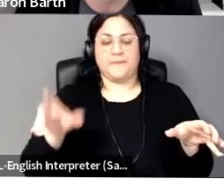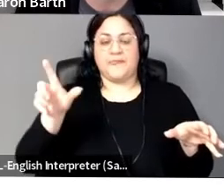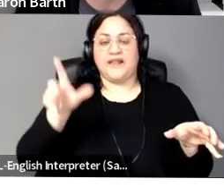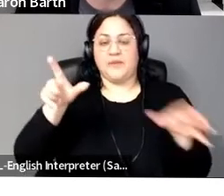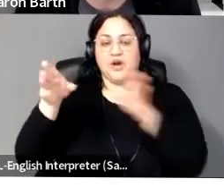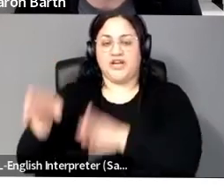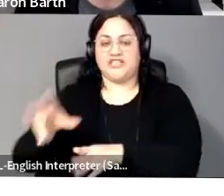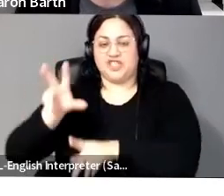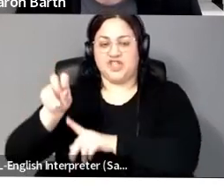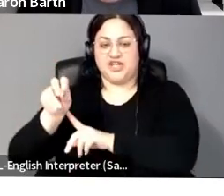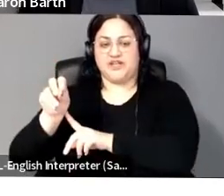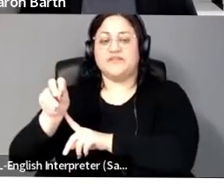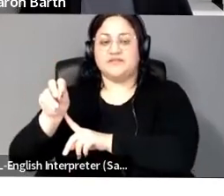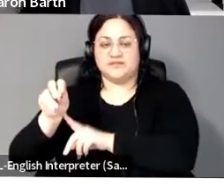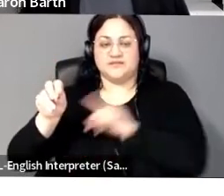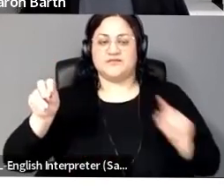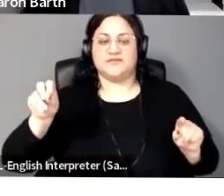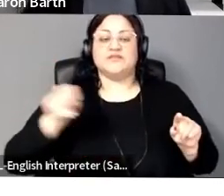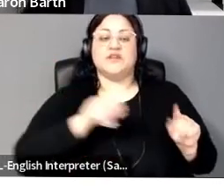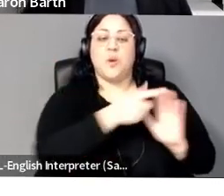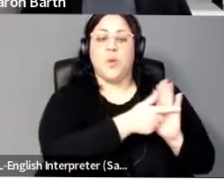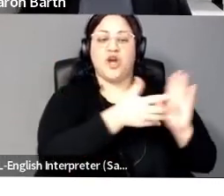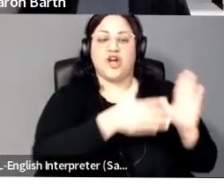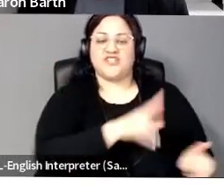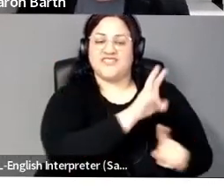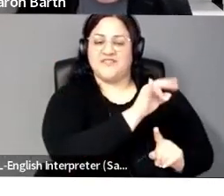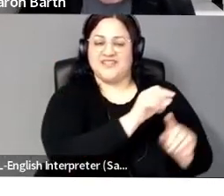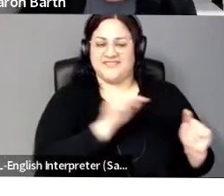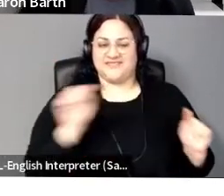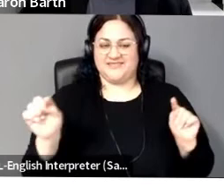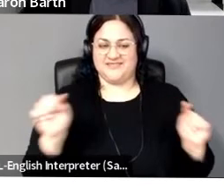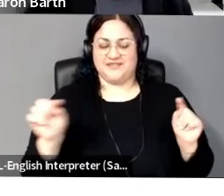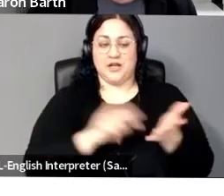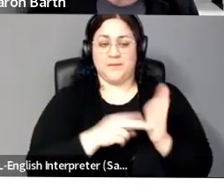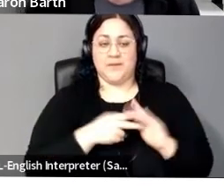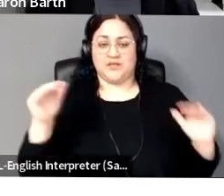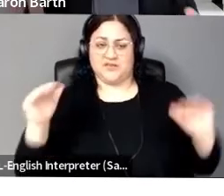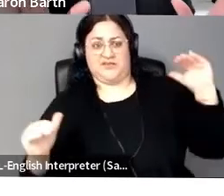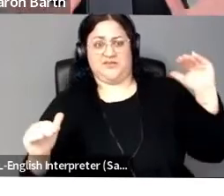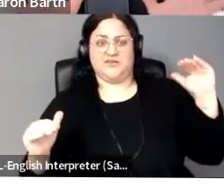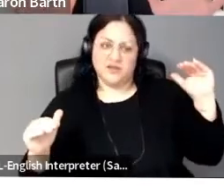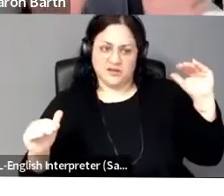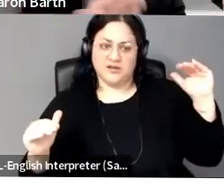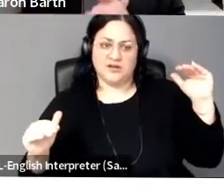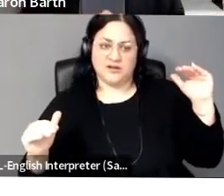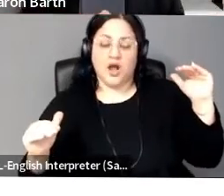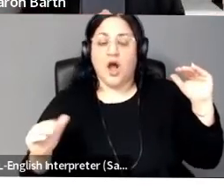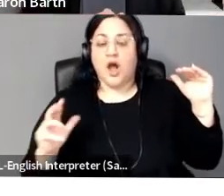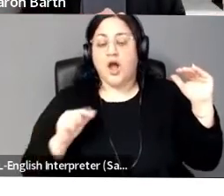lawyers. So you had better than 2-to-1 odds of not even reading the